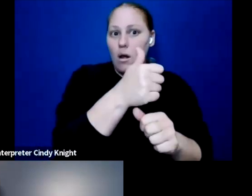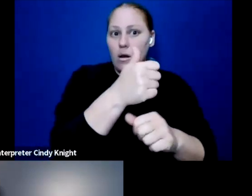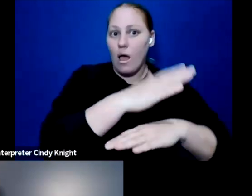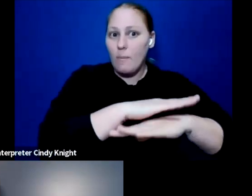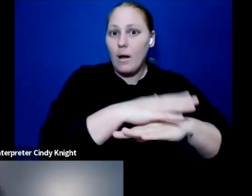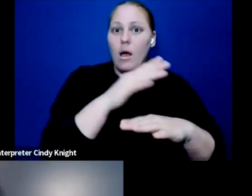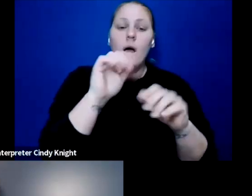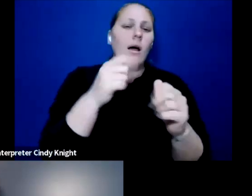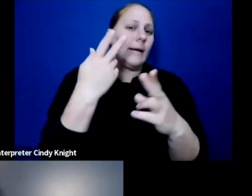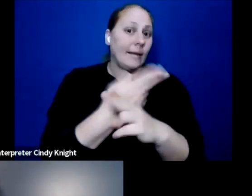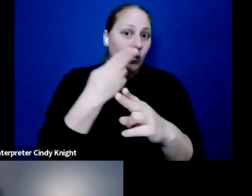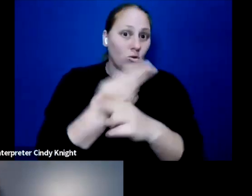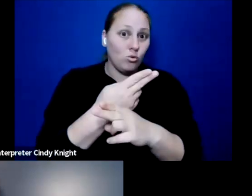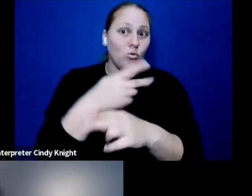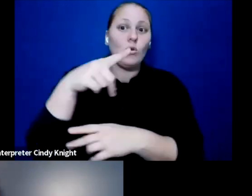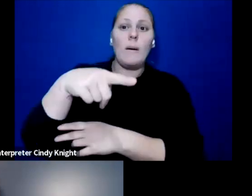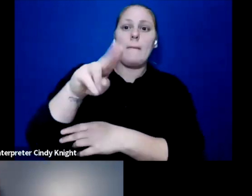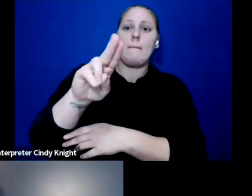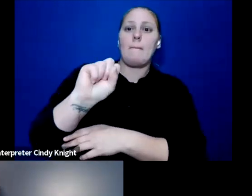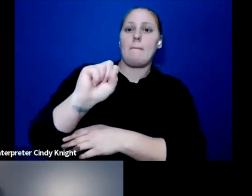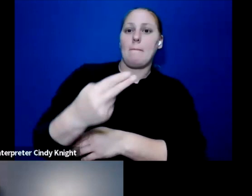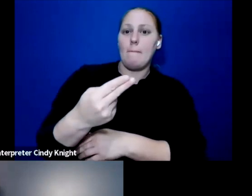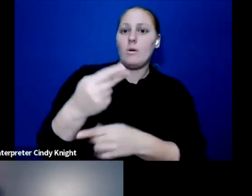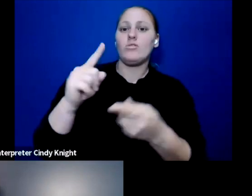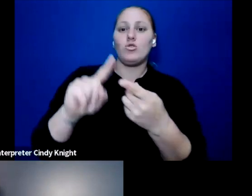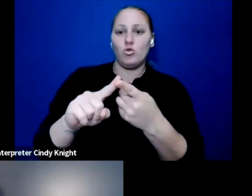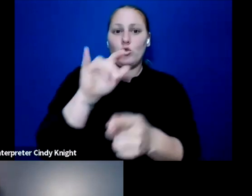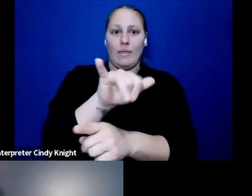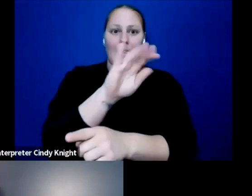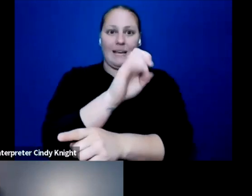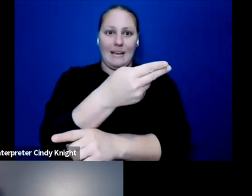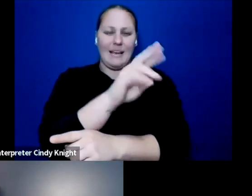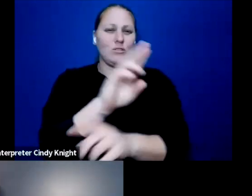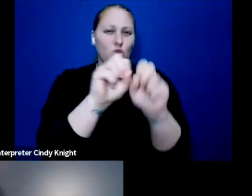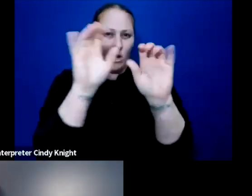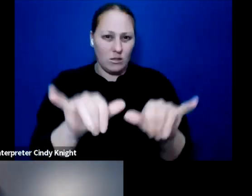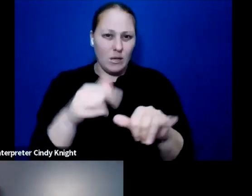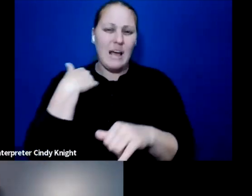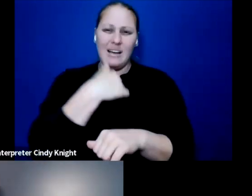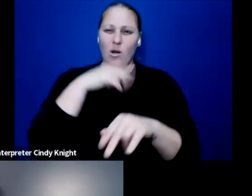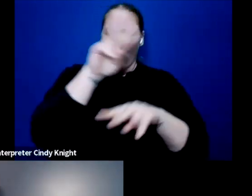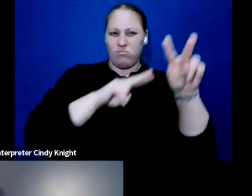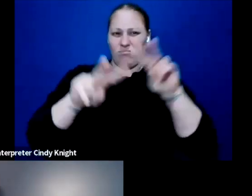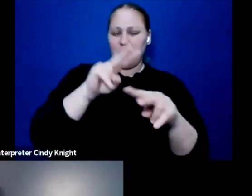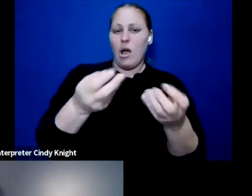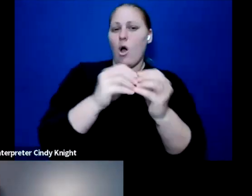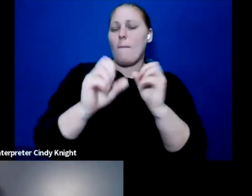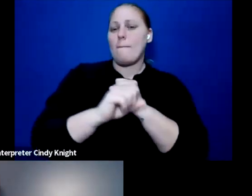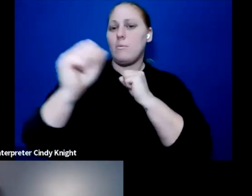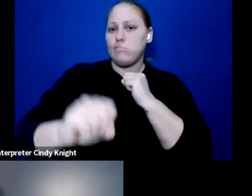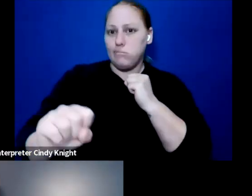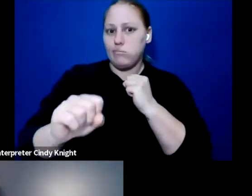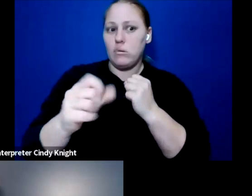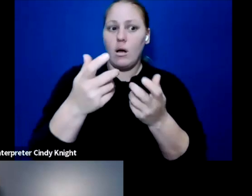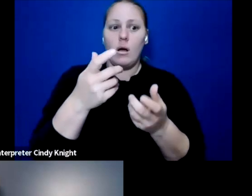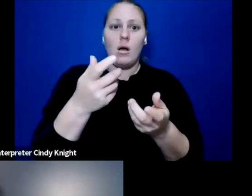to push right to your EHR system. But we would look at that as more of extended, because that's specific more